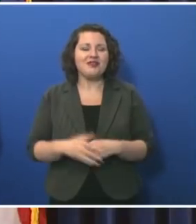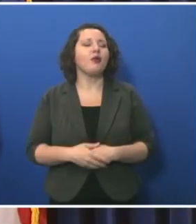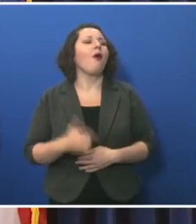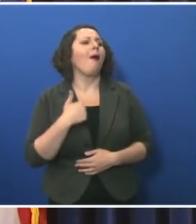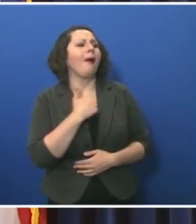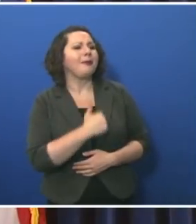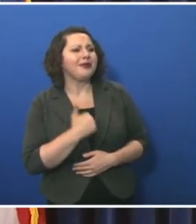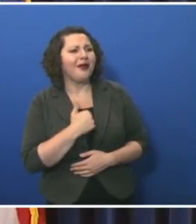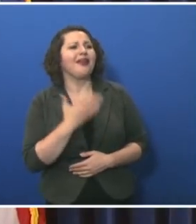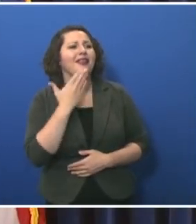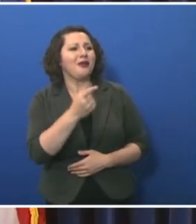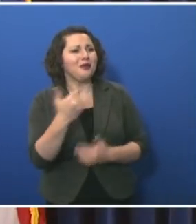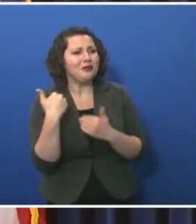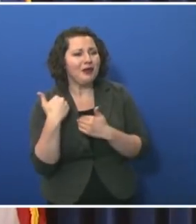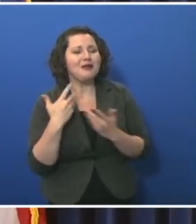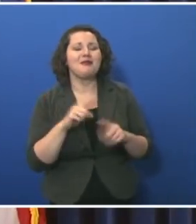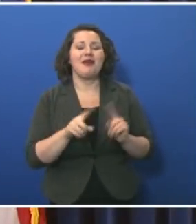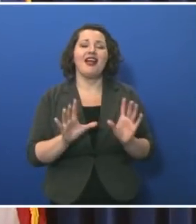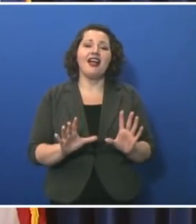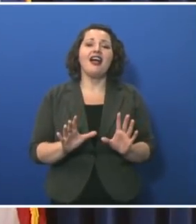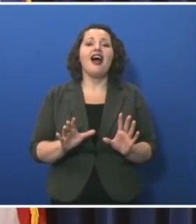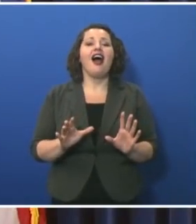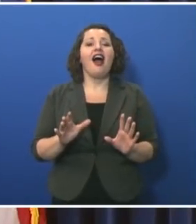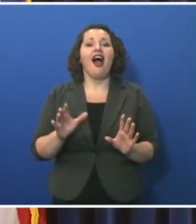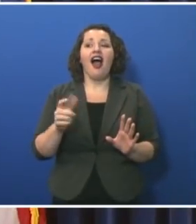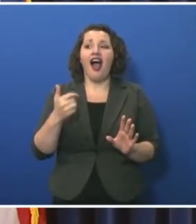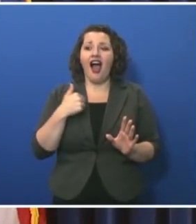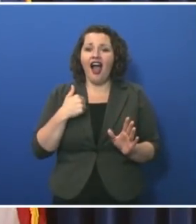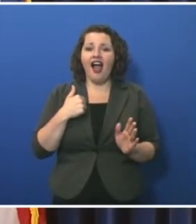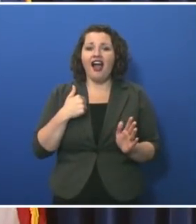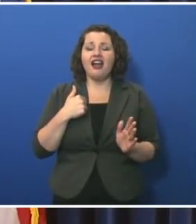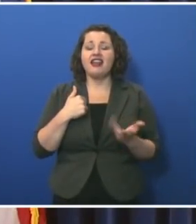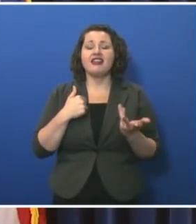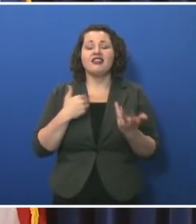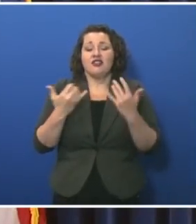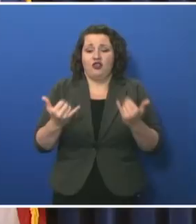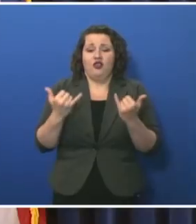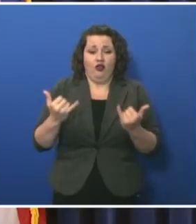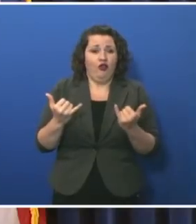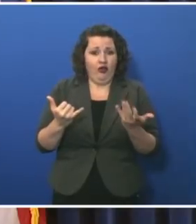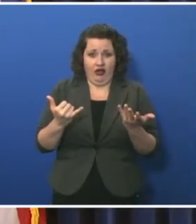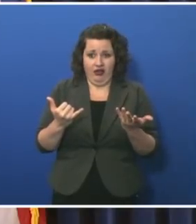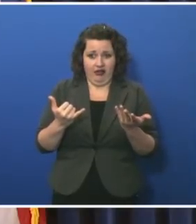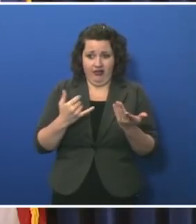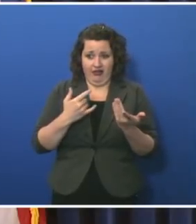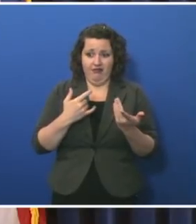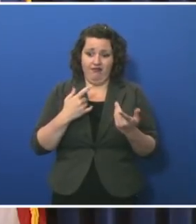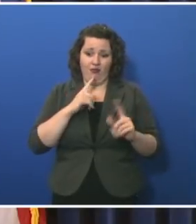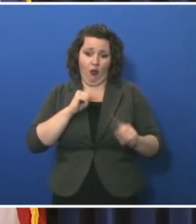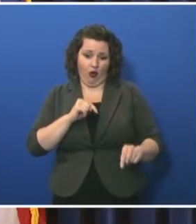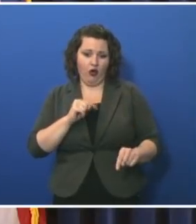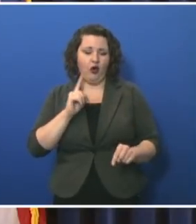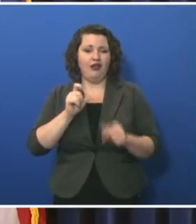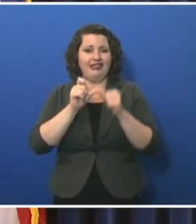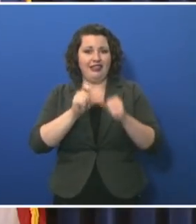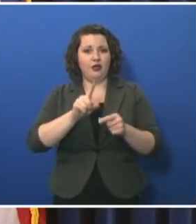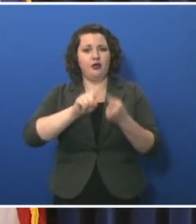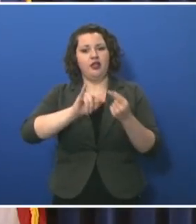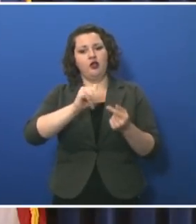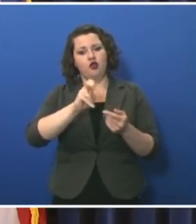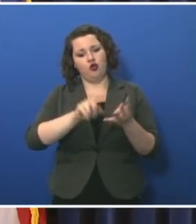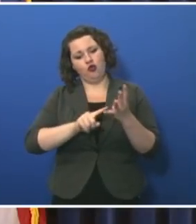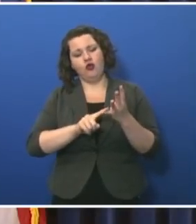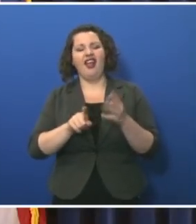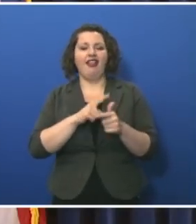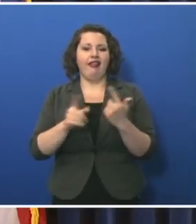being responsible. I think that the current proclamation will run through the end of June, and then we'll revisit it at that